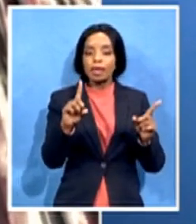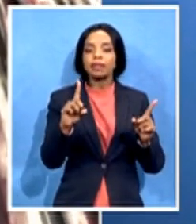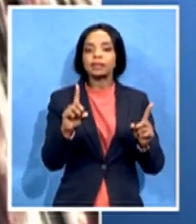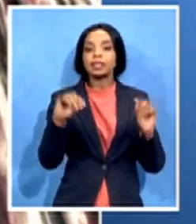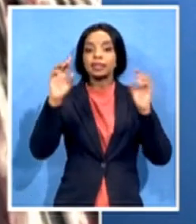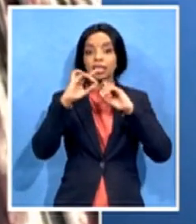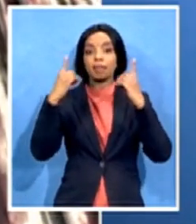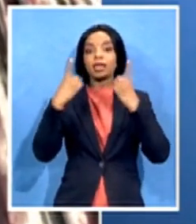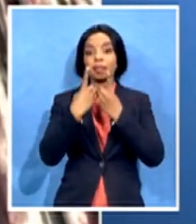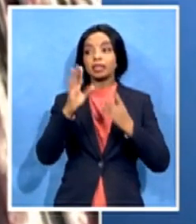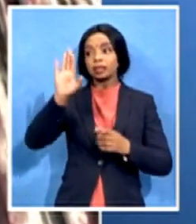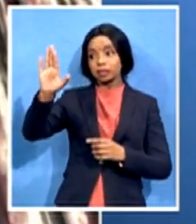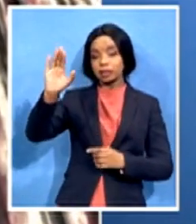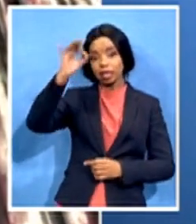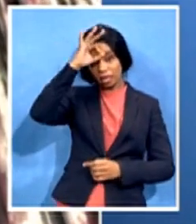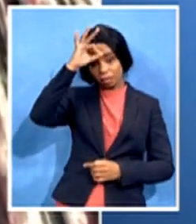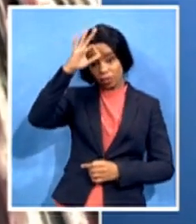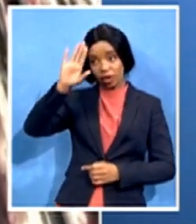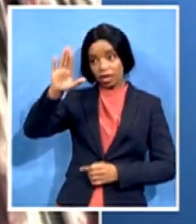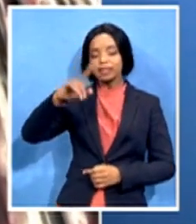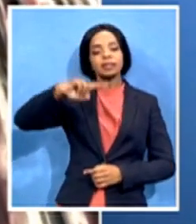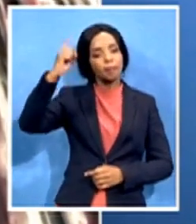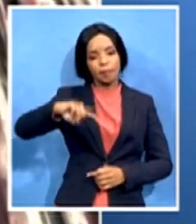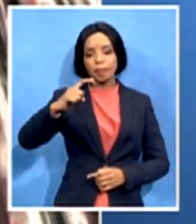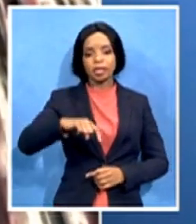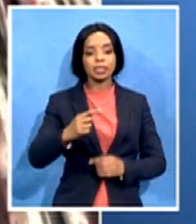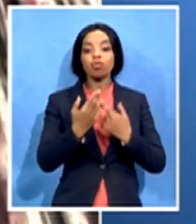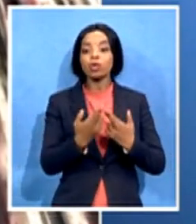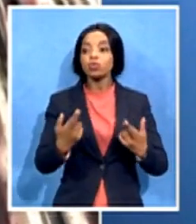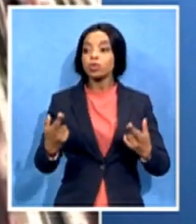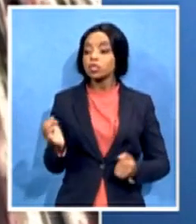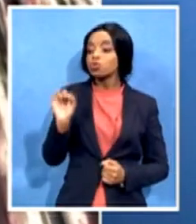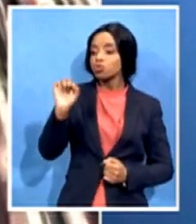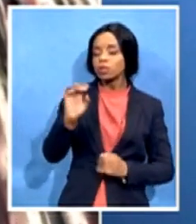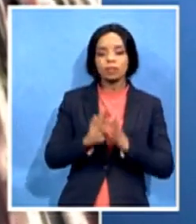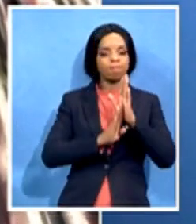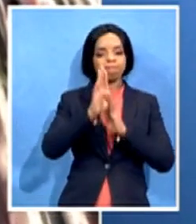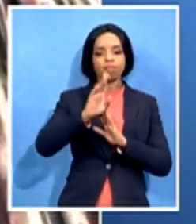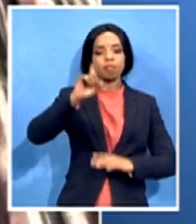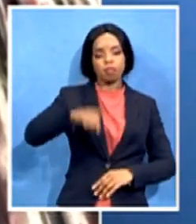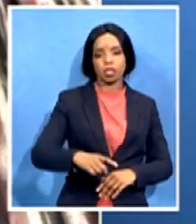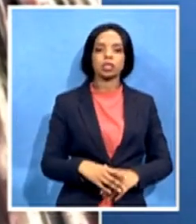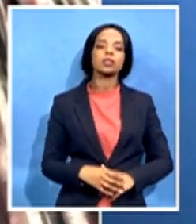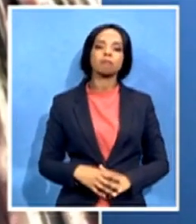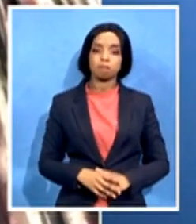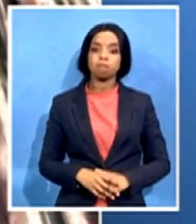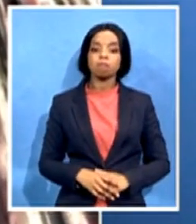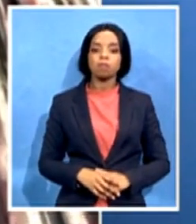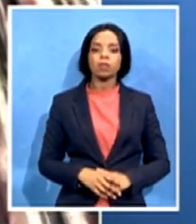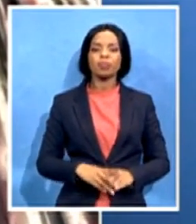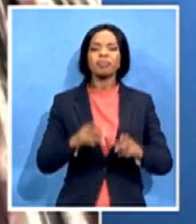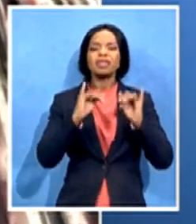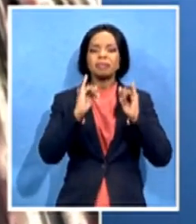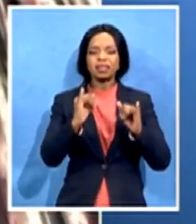must improve the resources. It's so bad that you phone a police station for